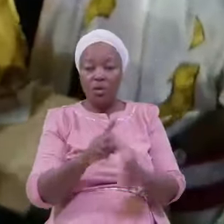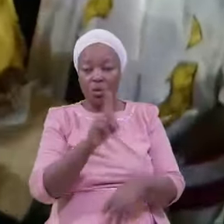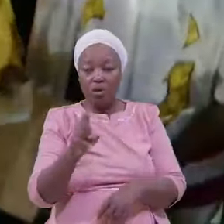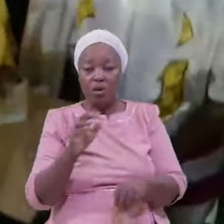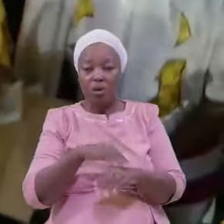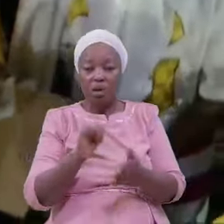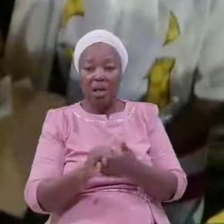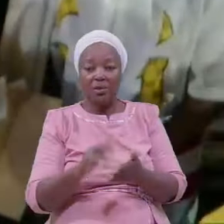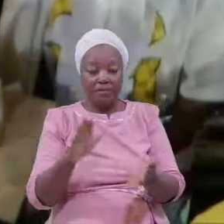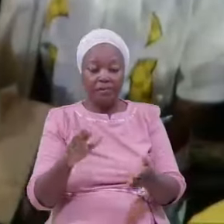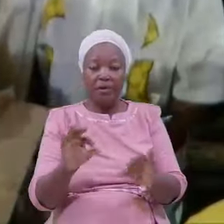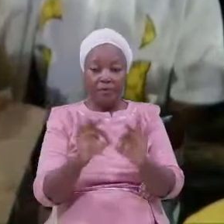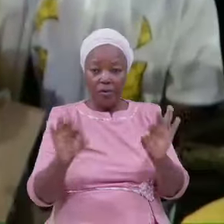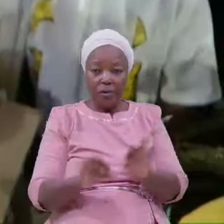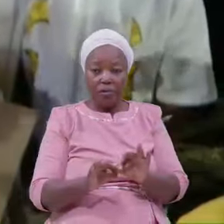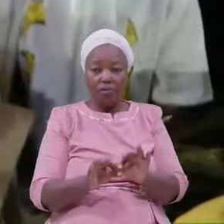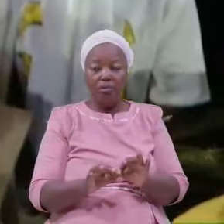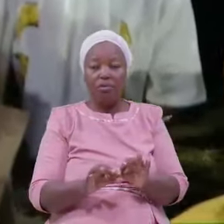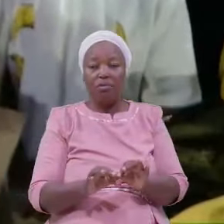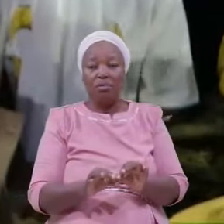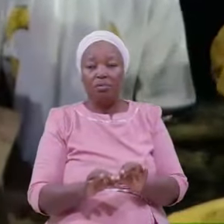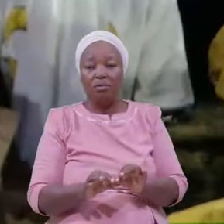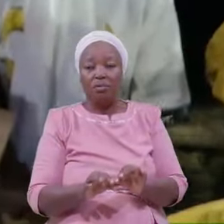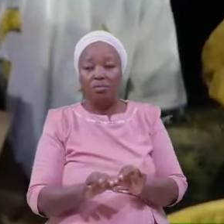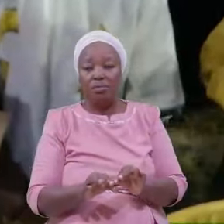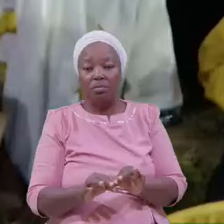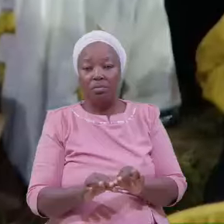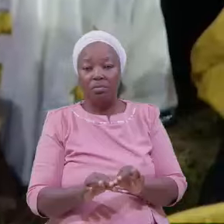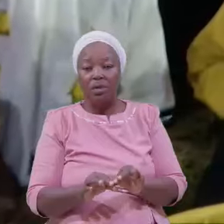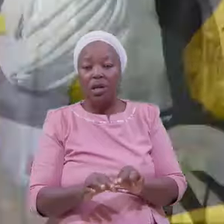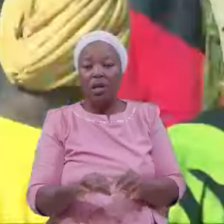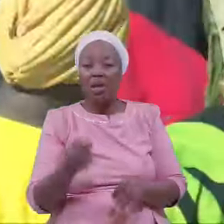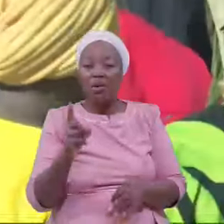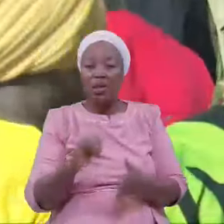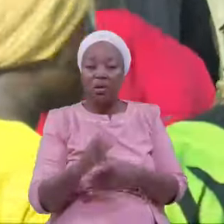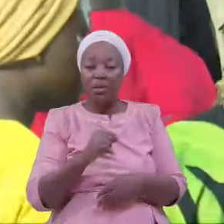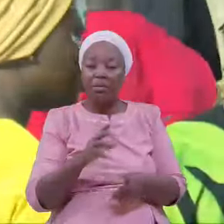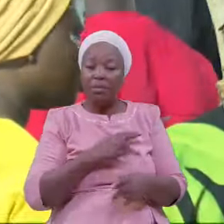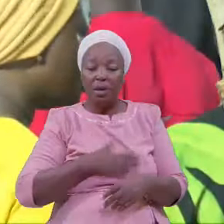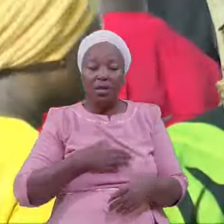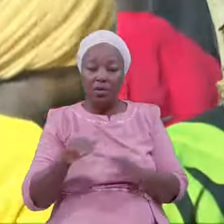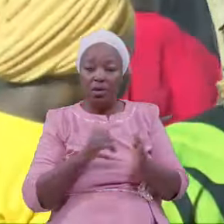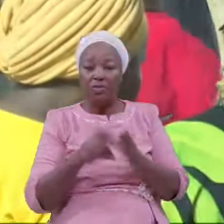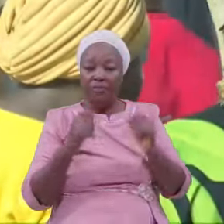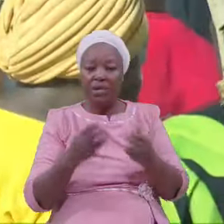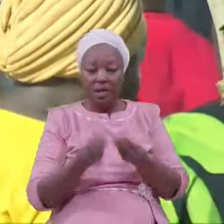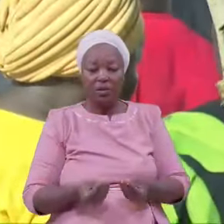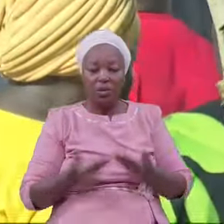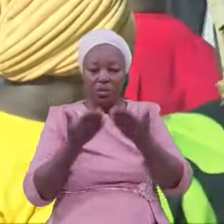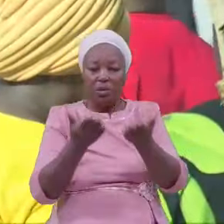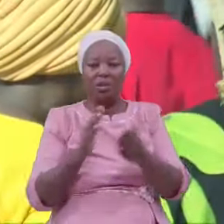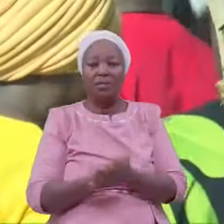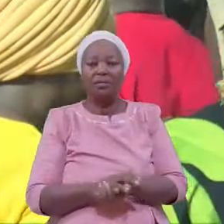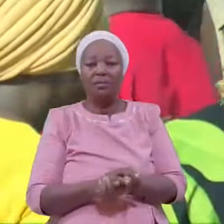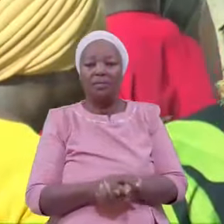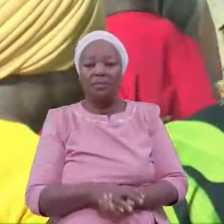location, on the sleep, or your church location where you are, let's do this seriously. This is most important